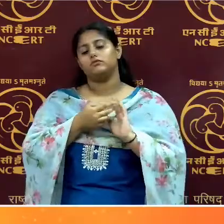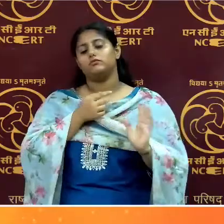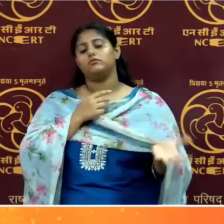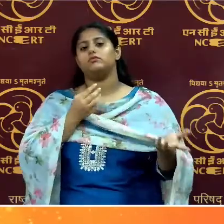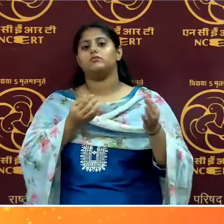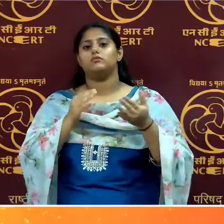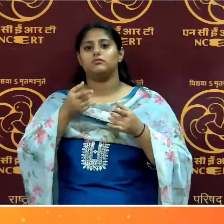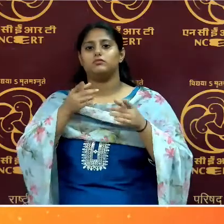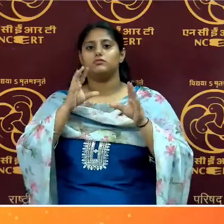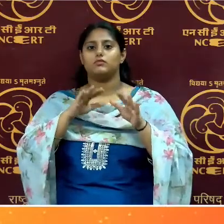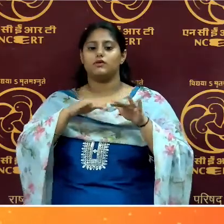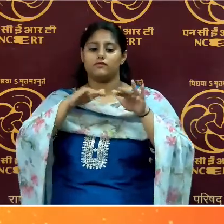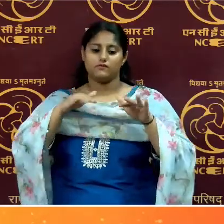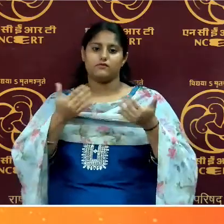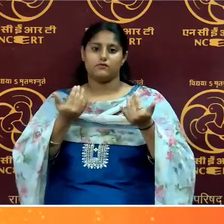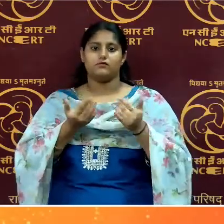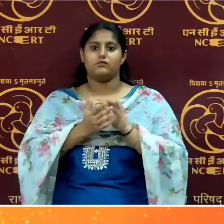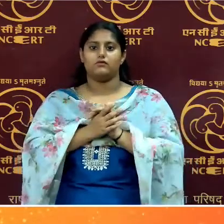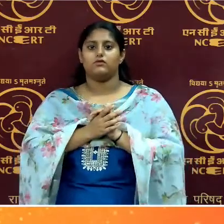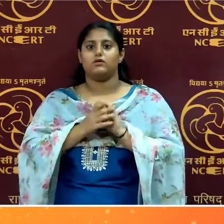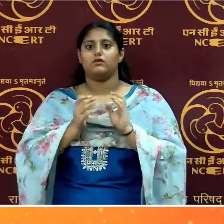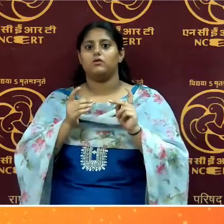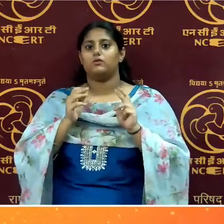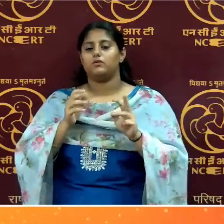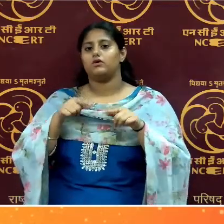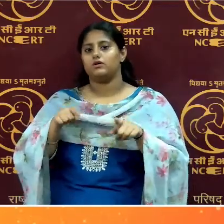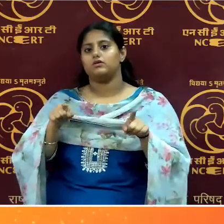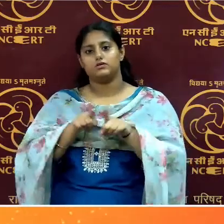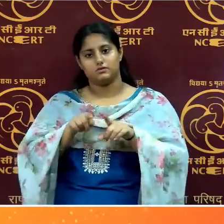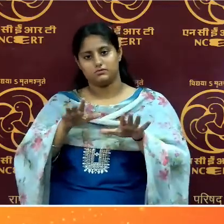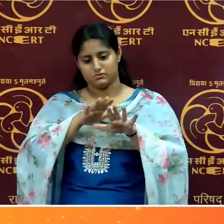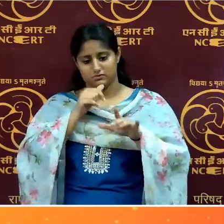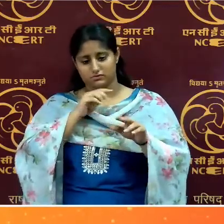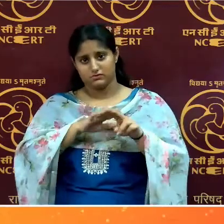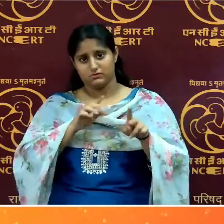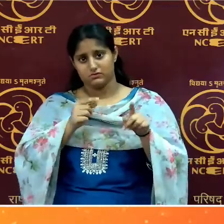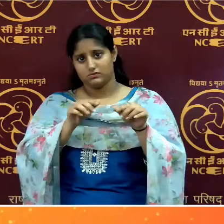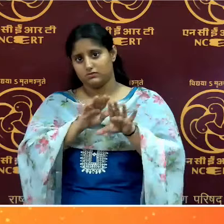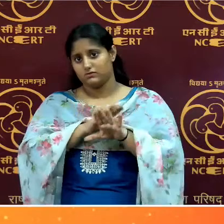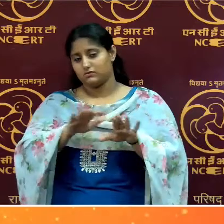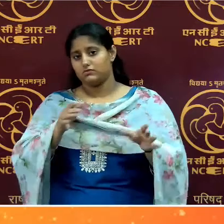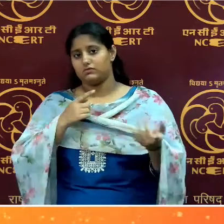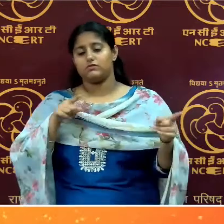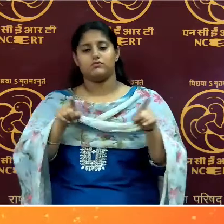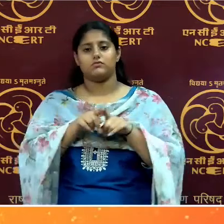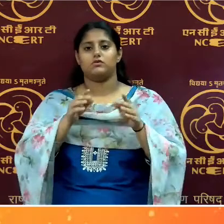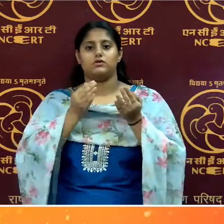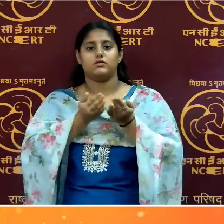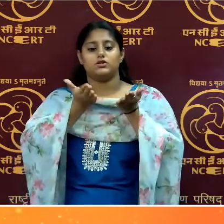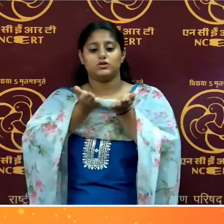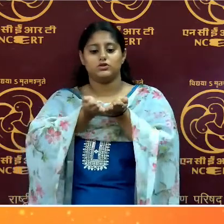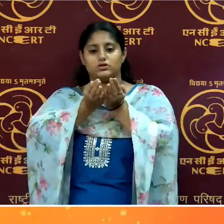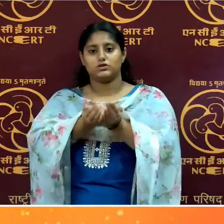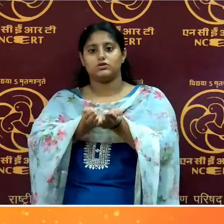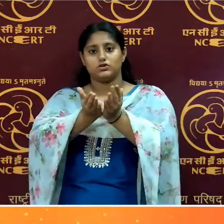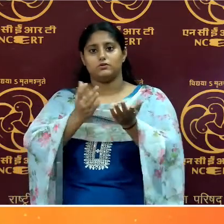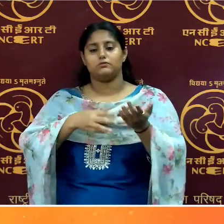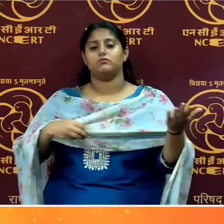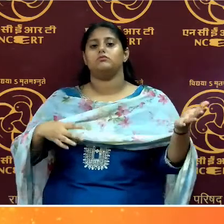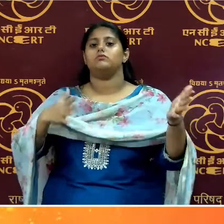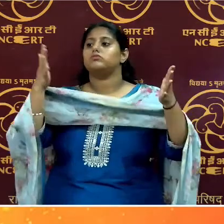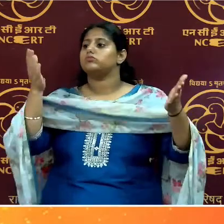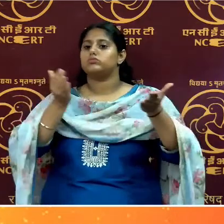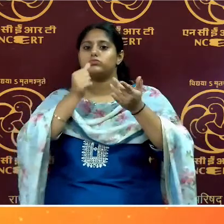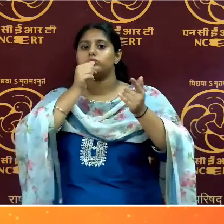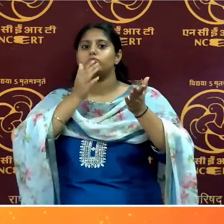will float. I think it has something to do with the surface area also, because ships, they're wider, so they sank. Yes. And So,